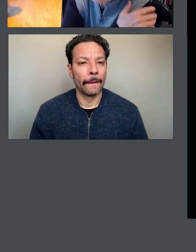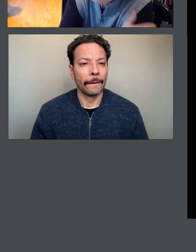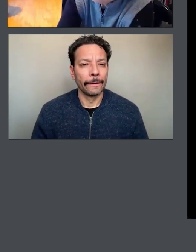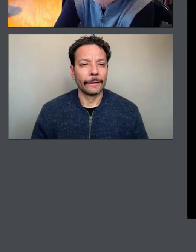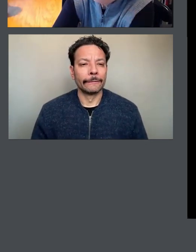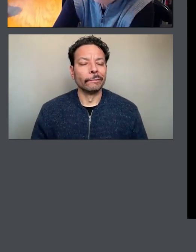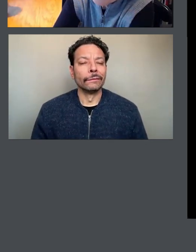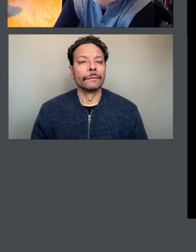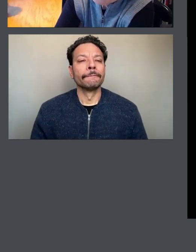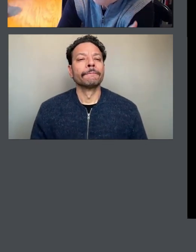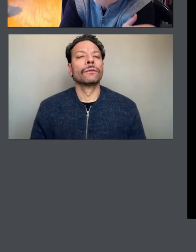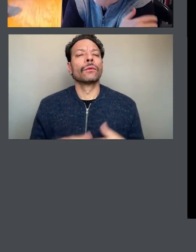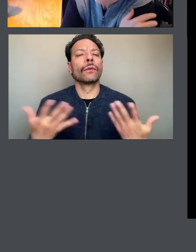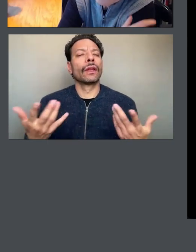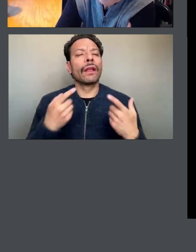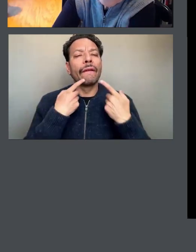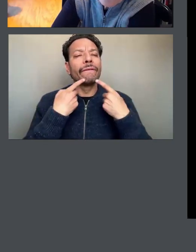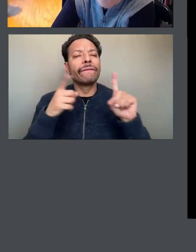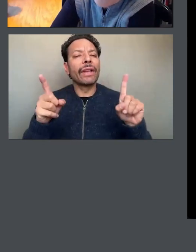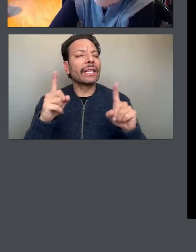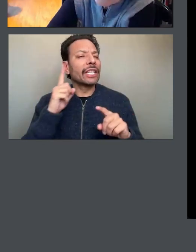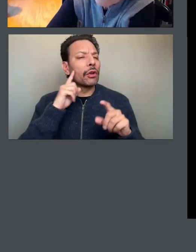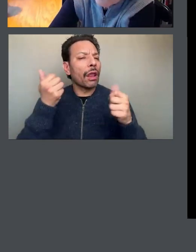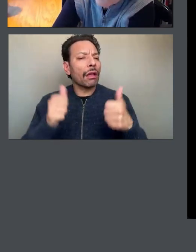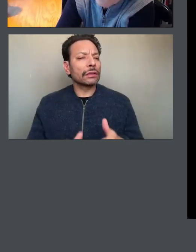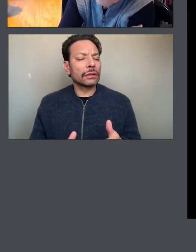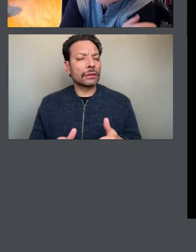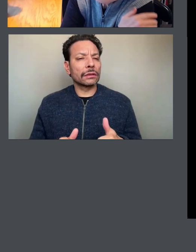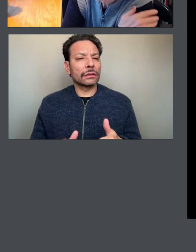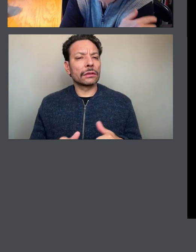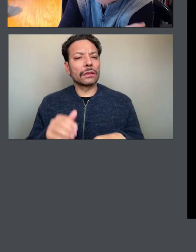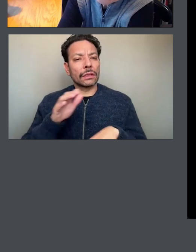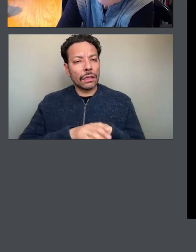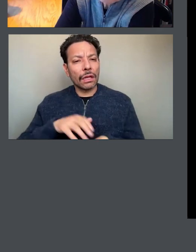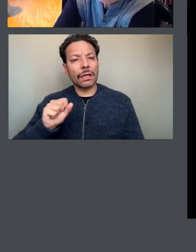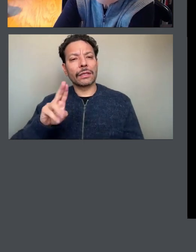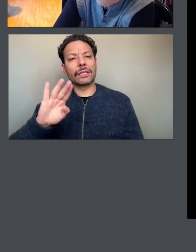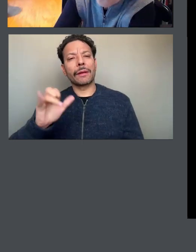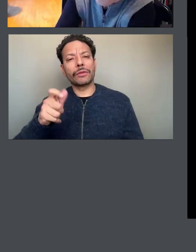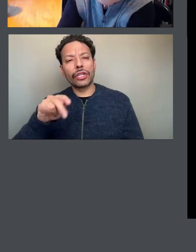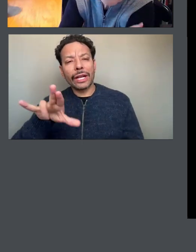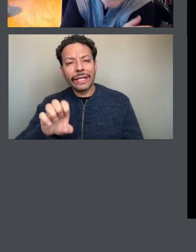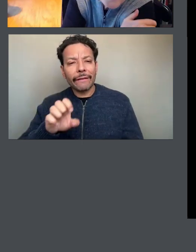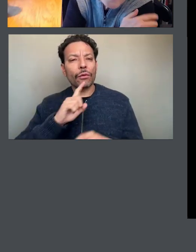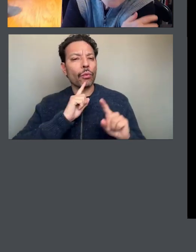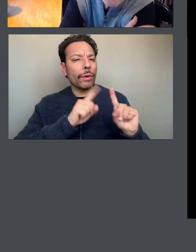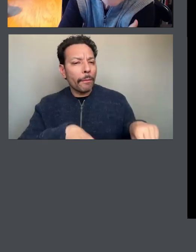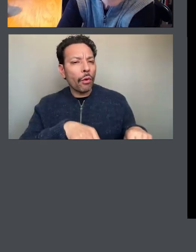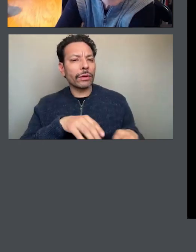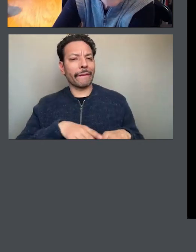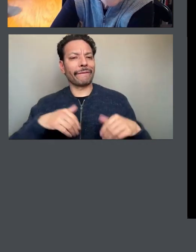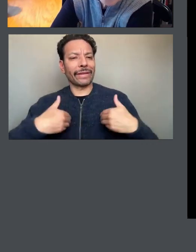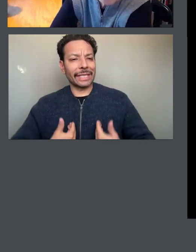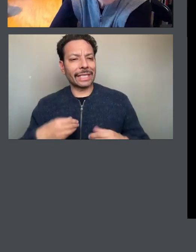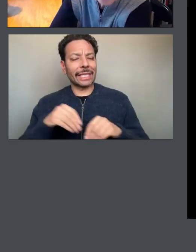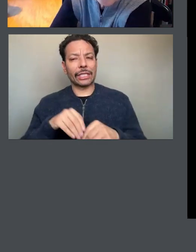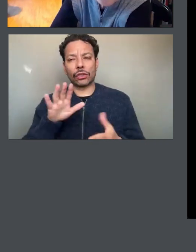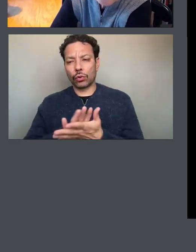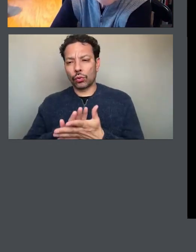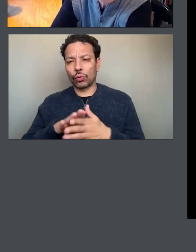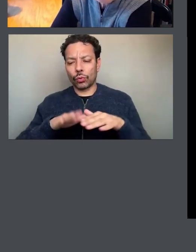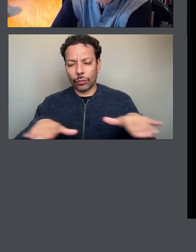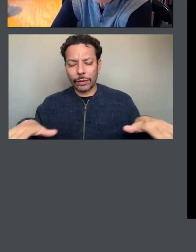So what is the effect of hearing loss on subjective reports of fatigue in school-age